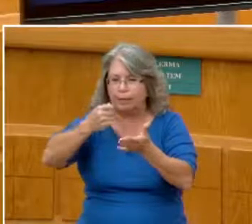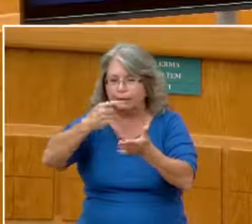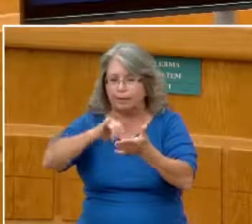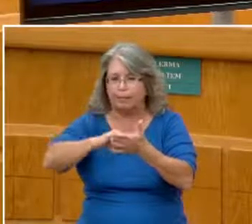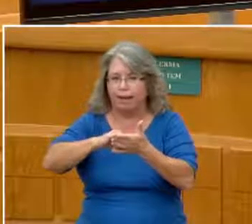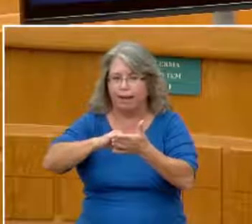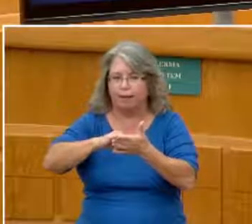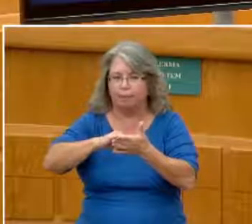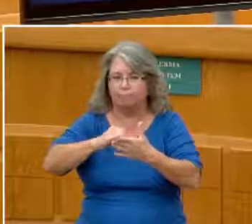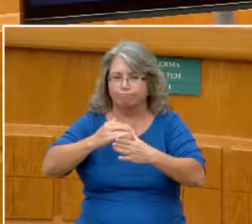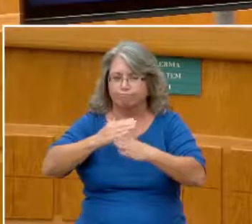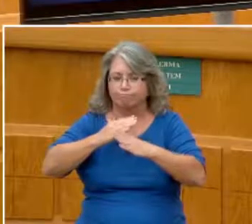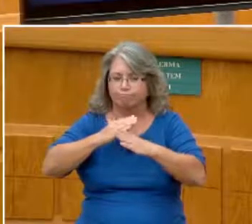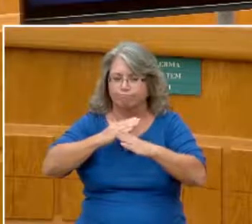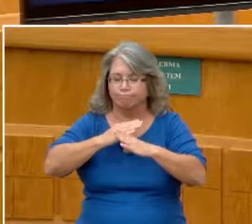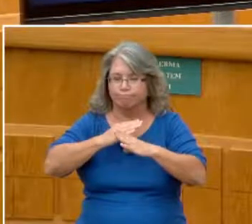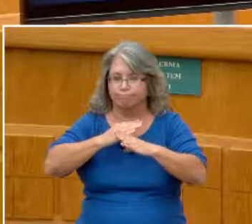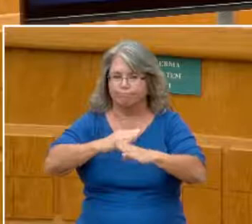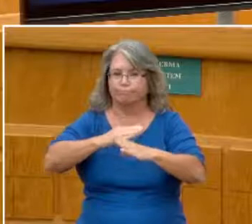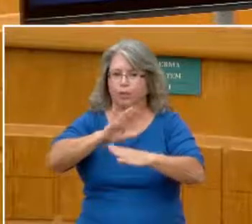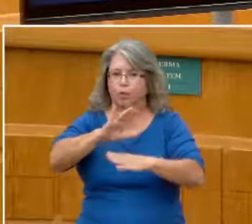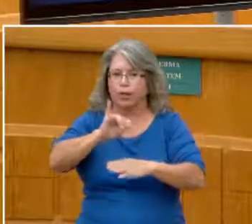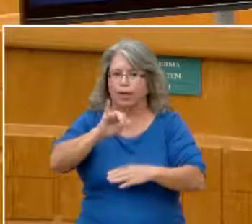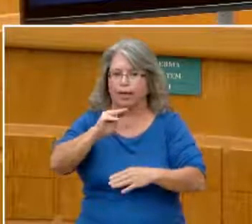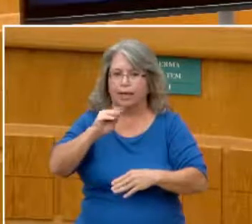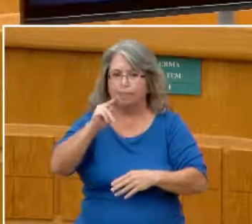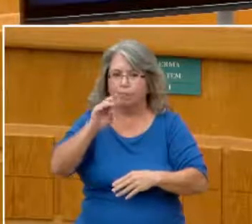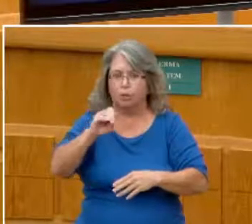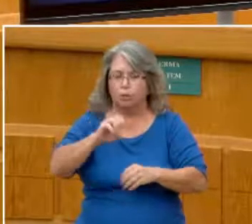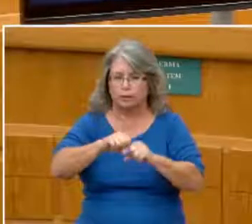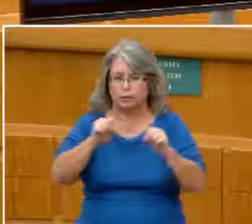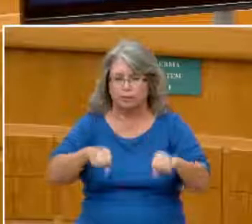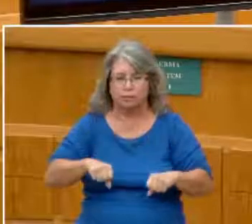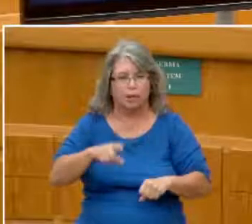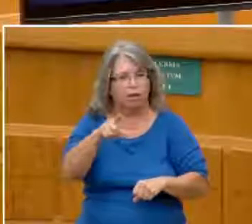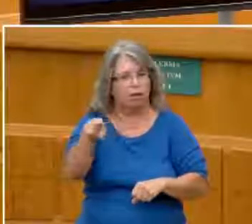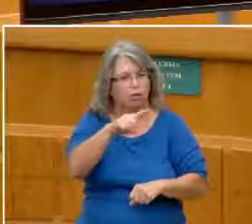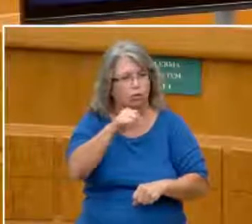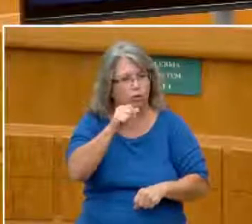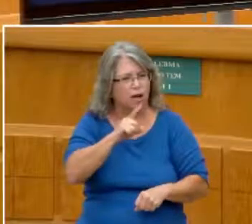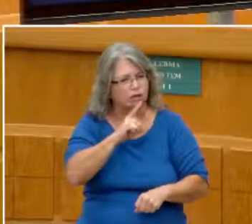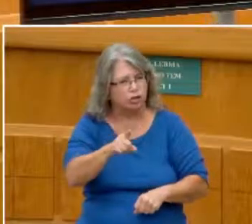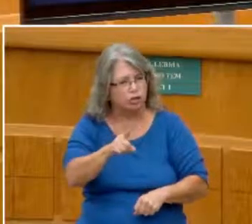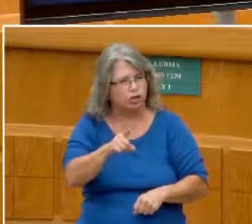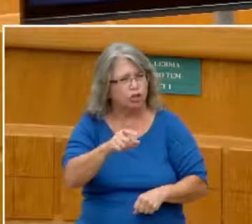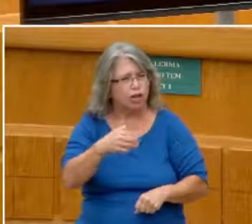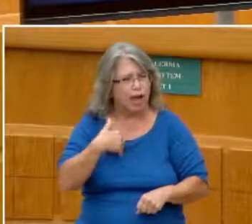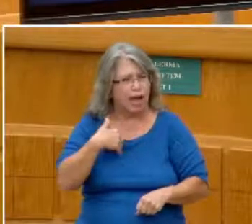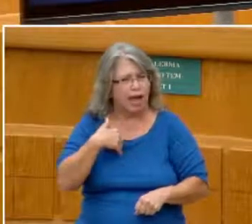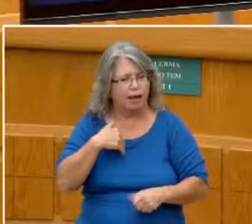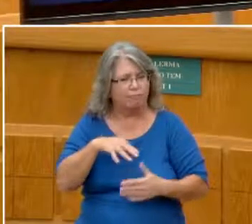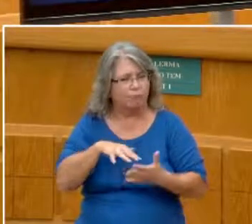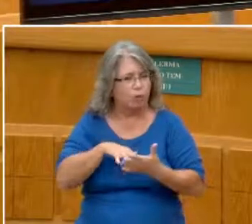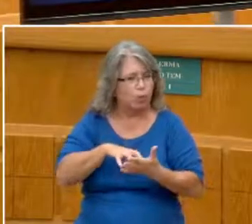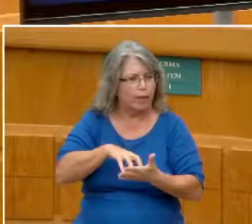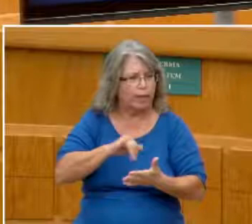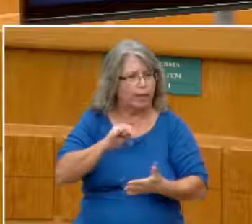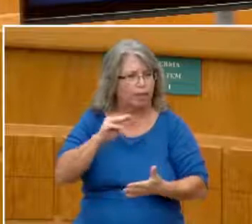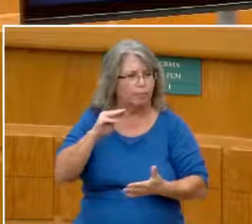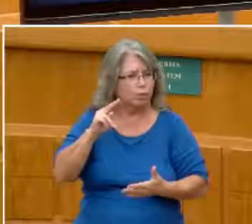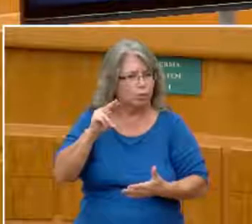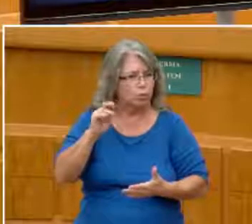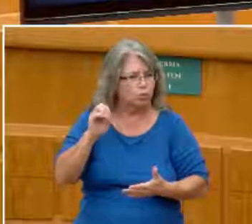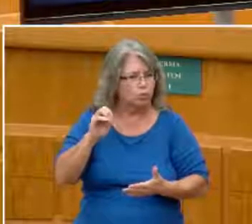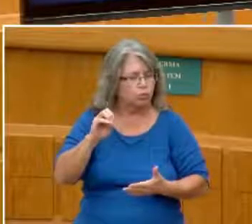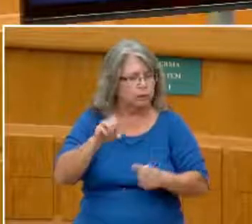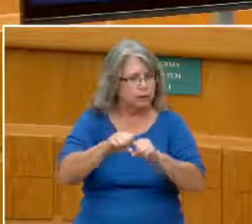immune system. If you're not sure if you're an immune-compromised individual, speak to your physician. They can let you know. So this